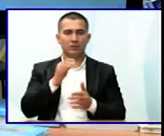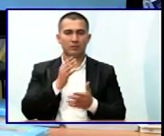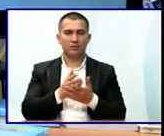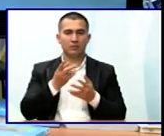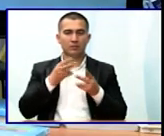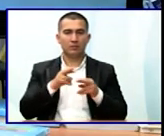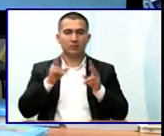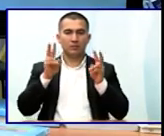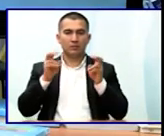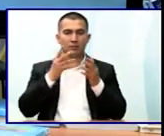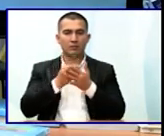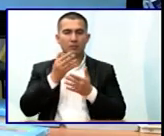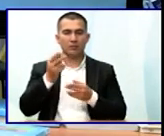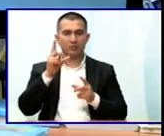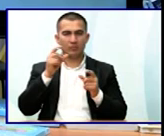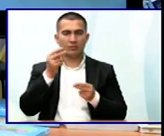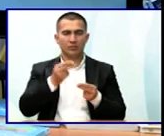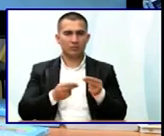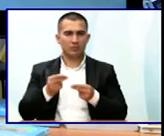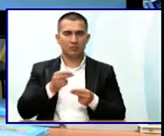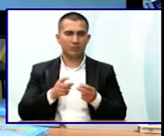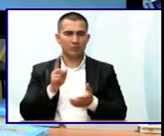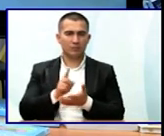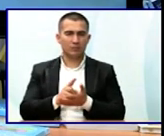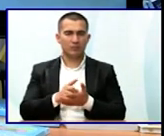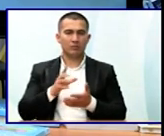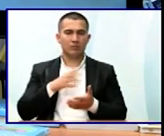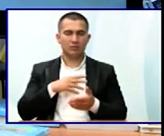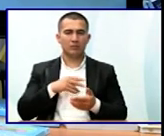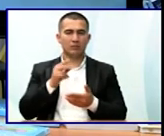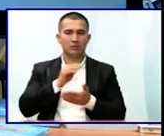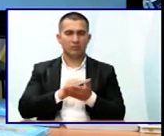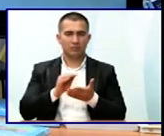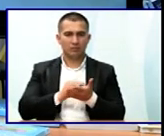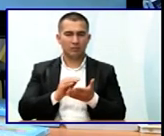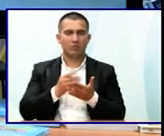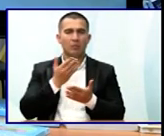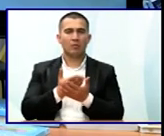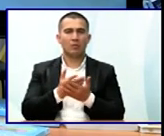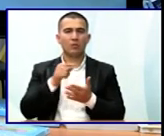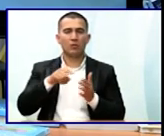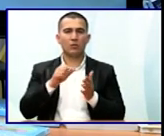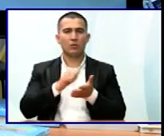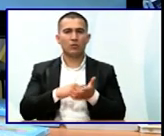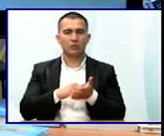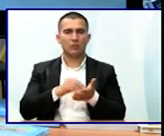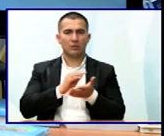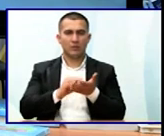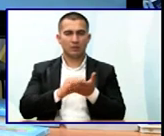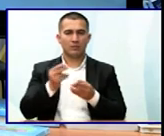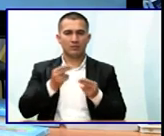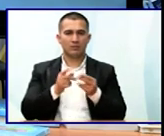mavzuga oid ko'rsatilgan rasmlarni daftaringizga chizib, izohlab qo'ying. Demak,